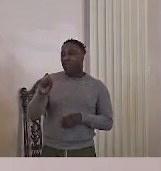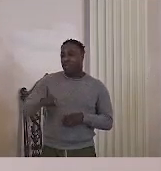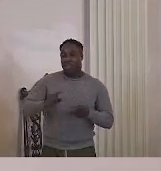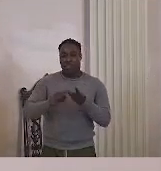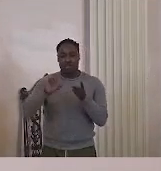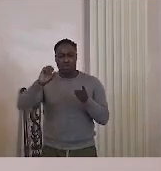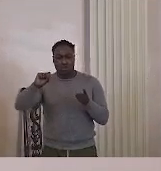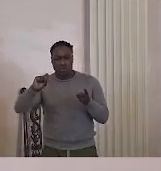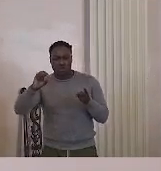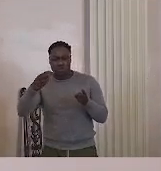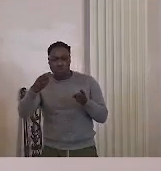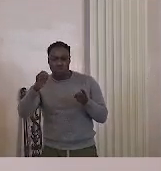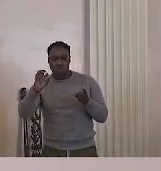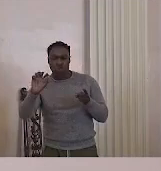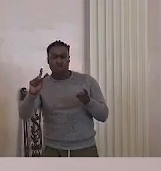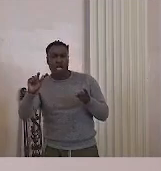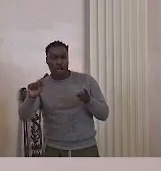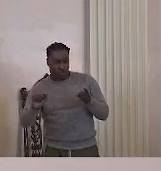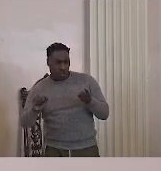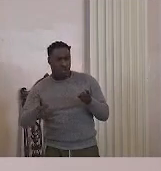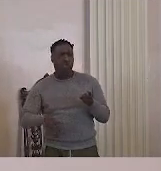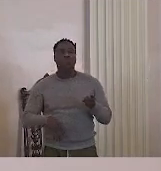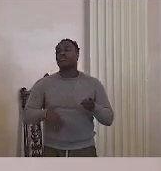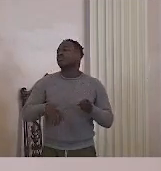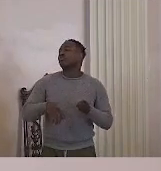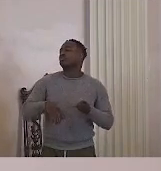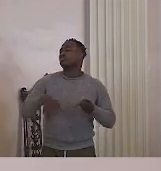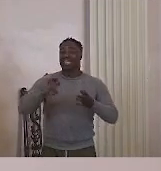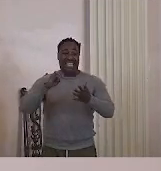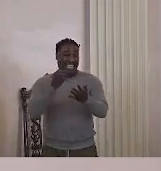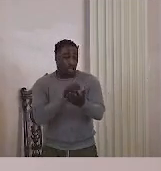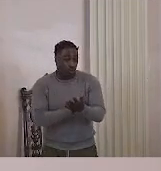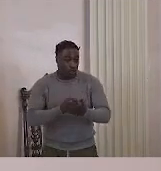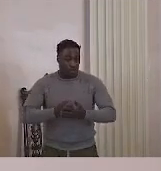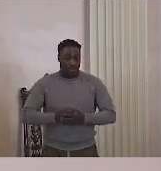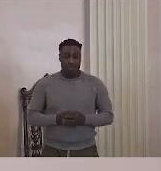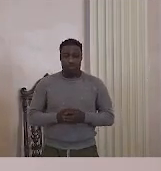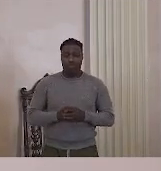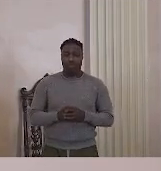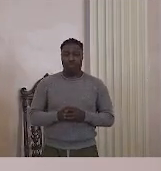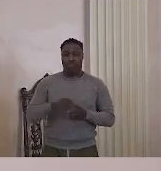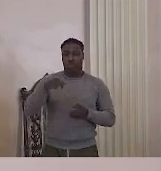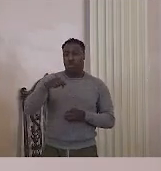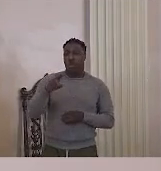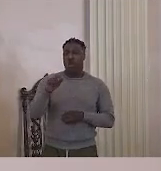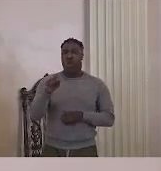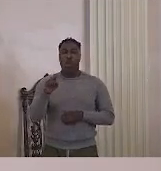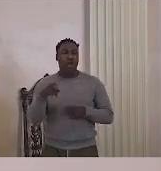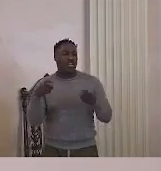ways that we might flow. Energy, quantum physics,